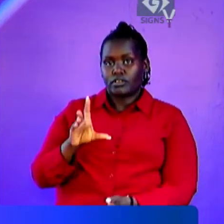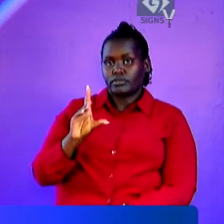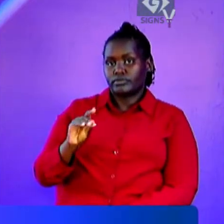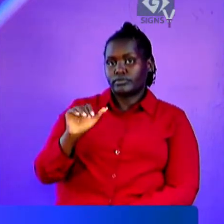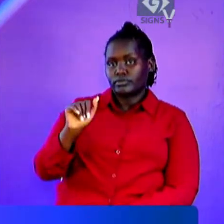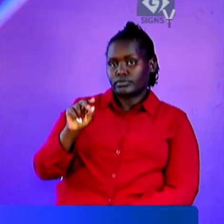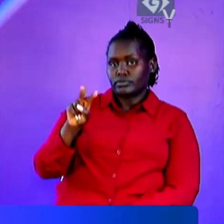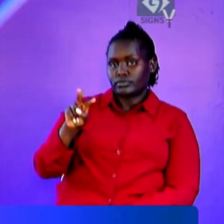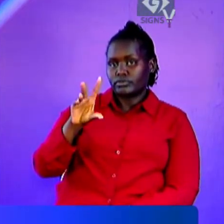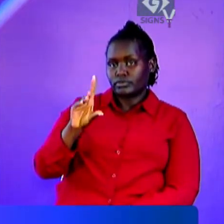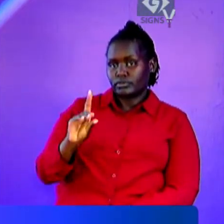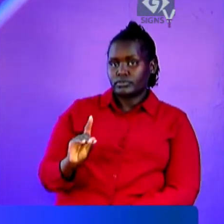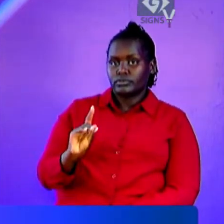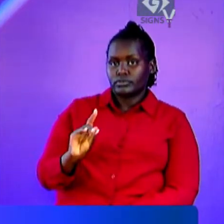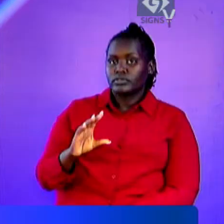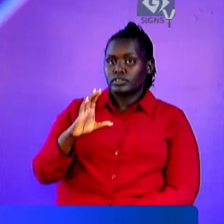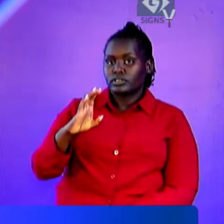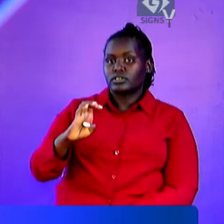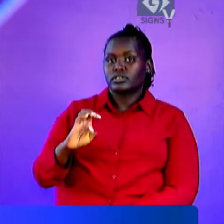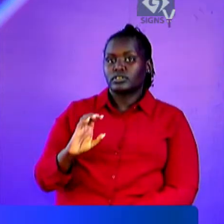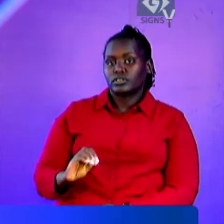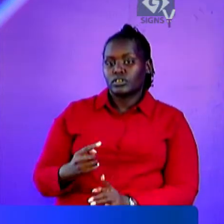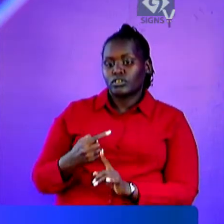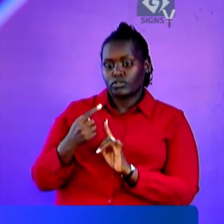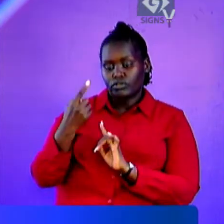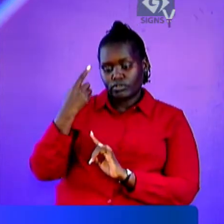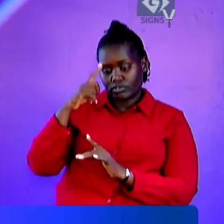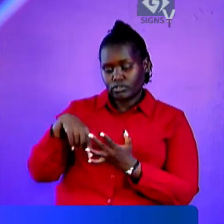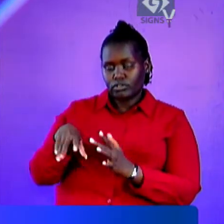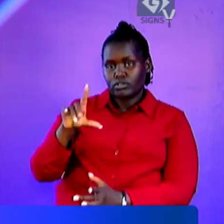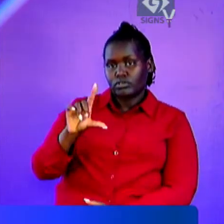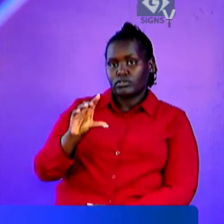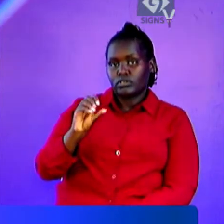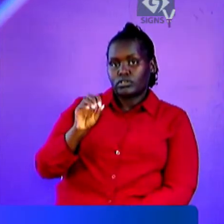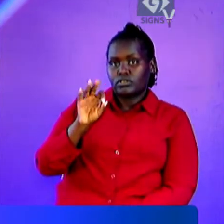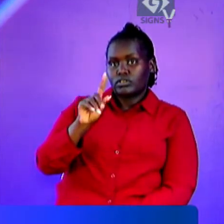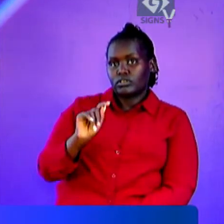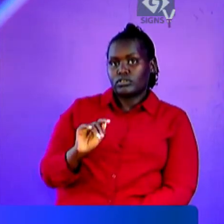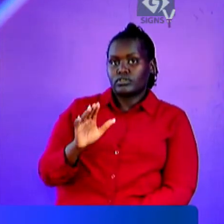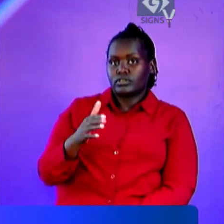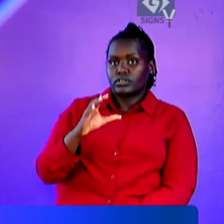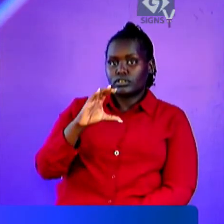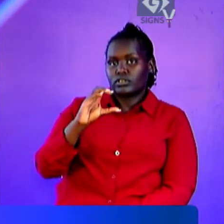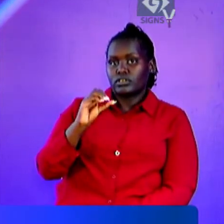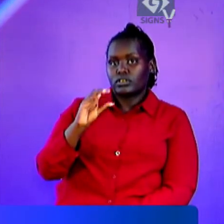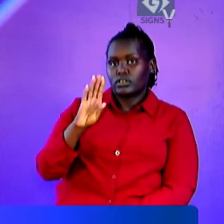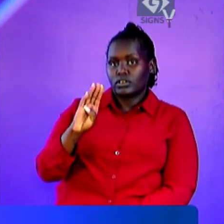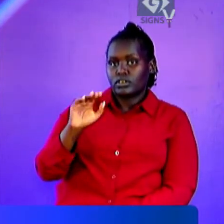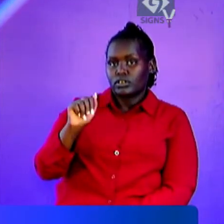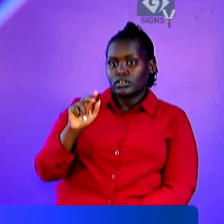David Gitau. He is the COO of Lofty Coban, and we are talking about